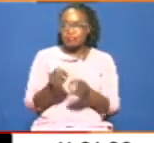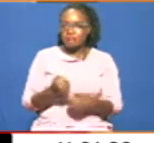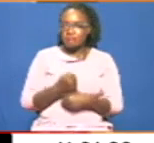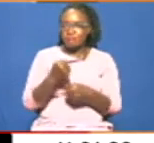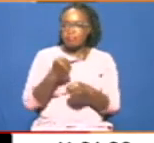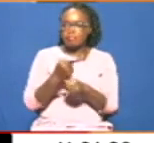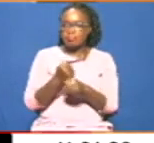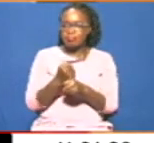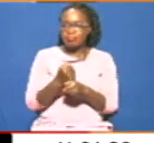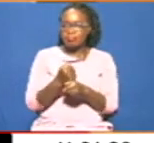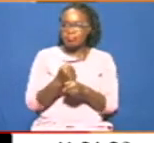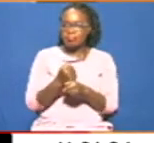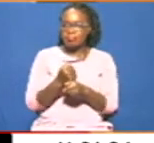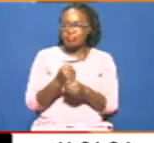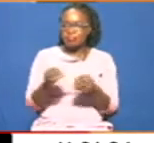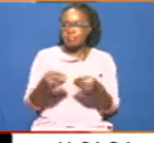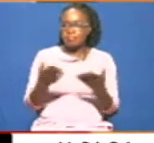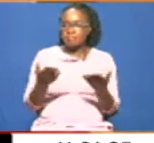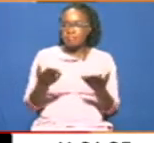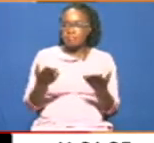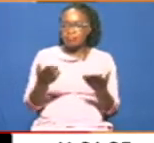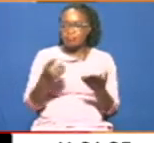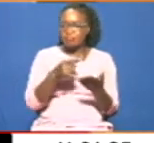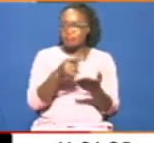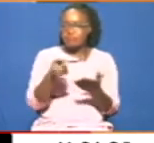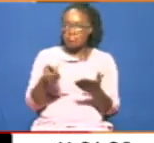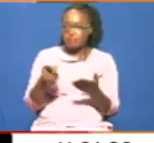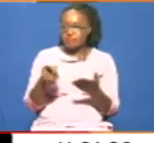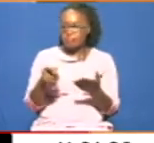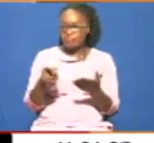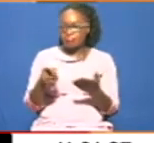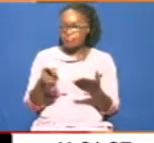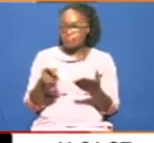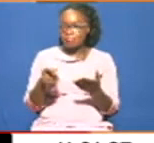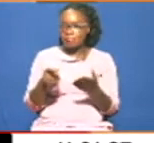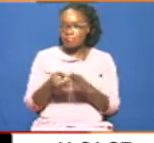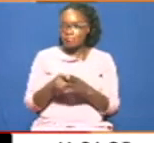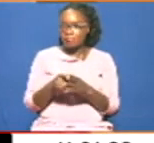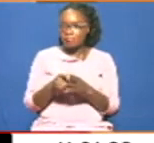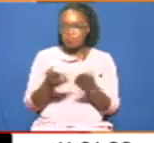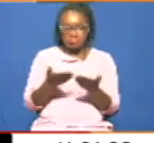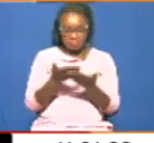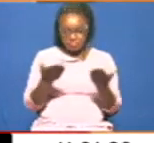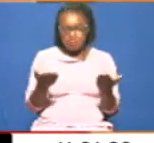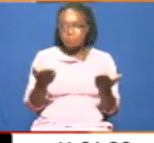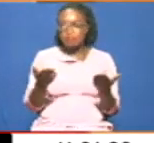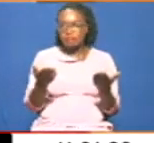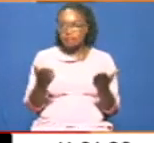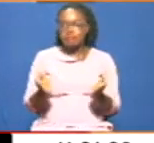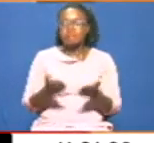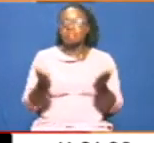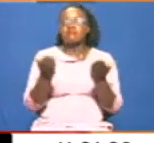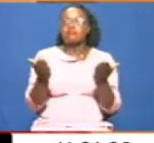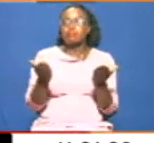that are given to them, mm-hmm. You know, it's there, and it's encouraging,